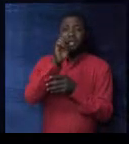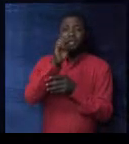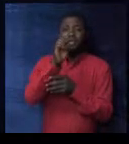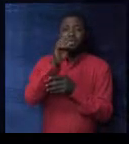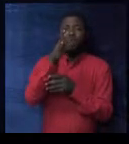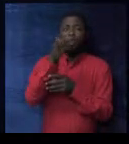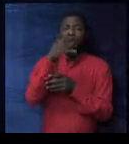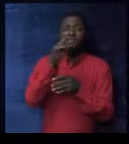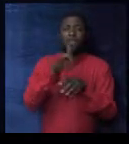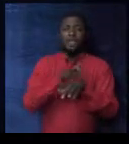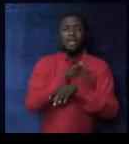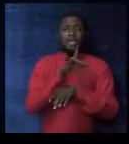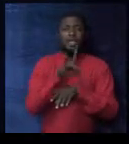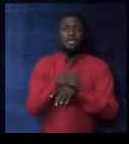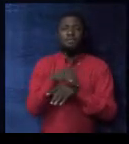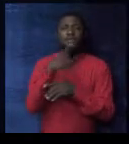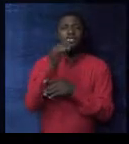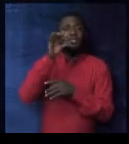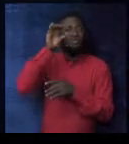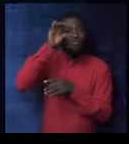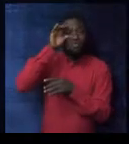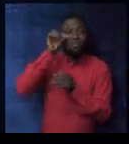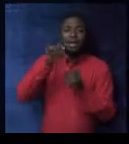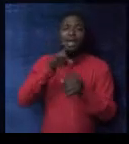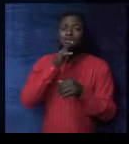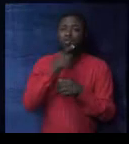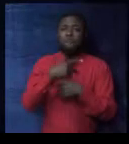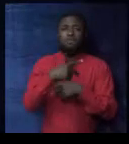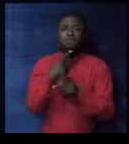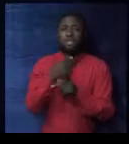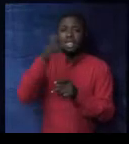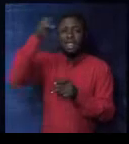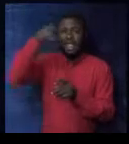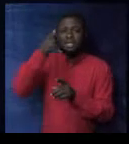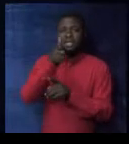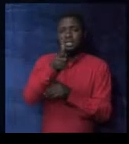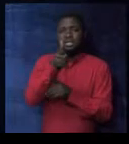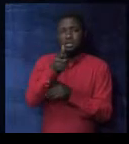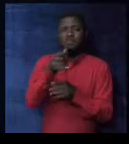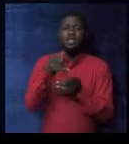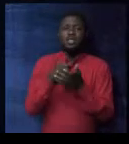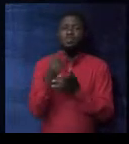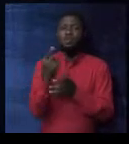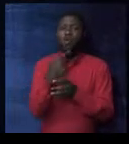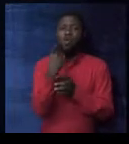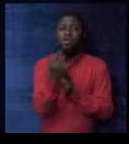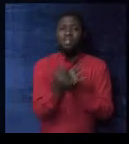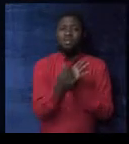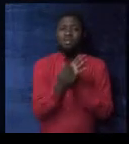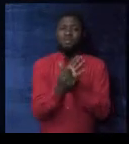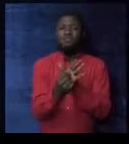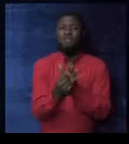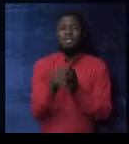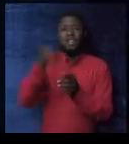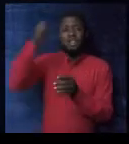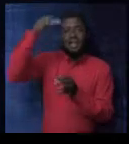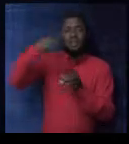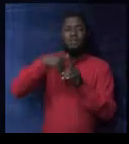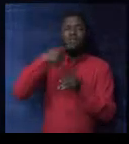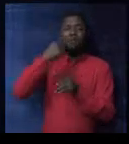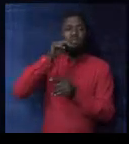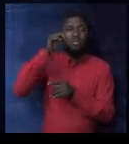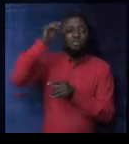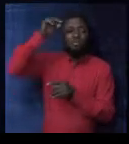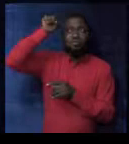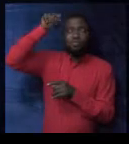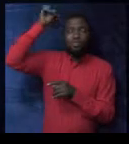The satellite of the Earth. The moon cannot produce light by itself. It only reflects light